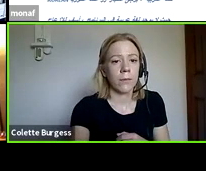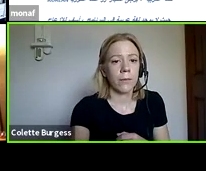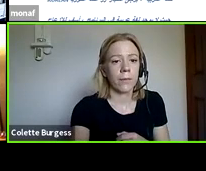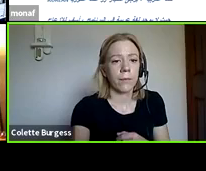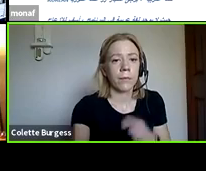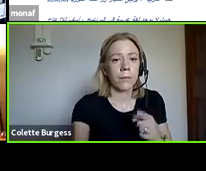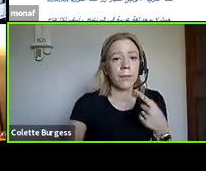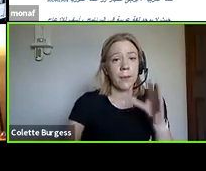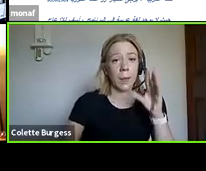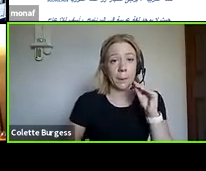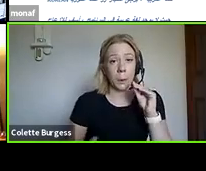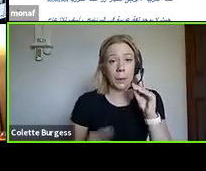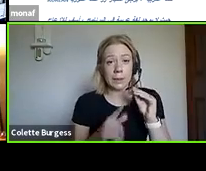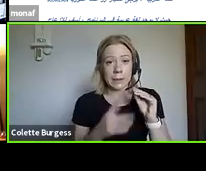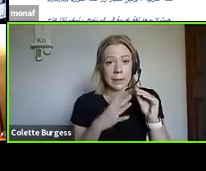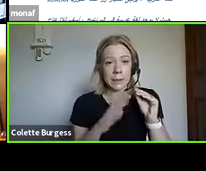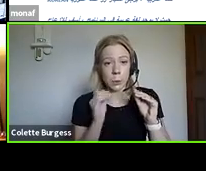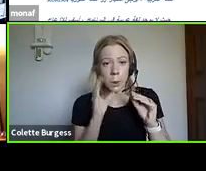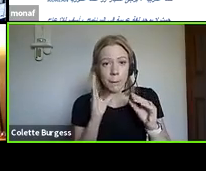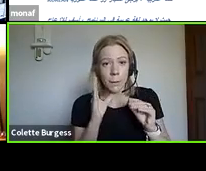Unmute yourself, Duncan.